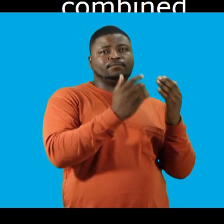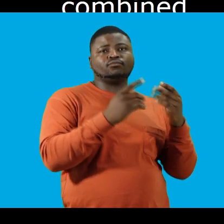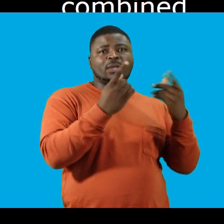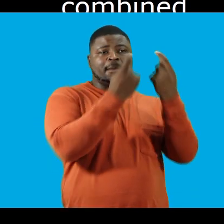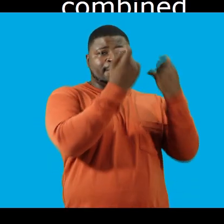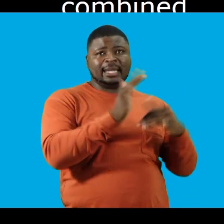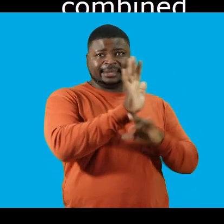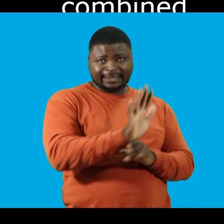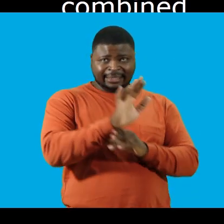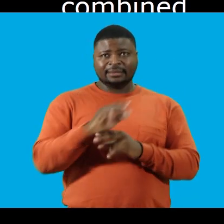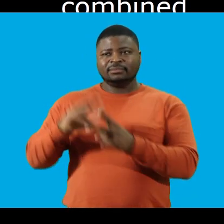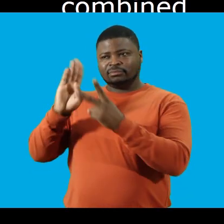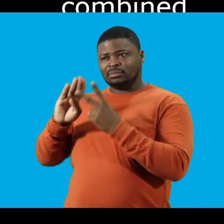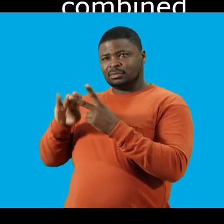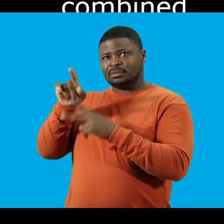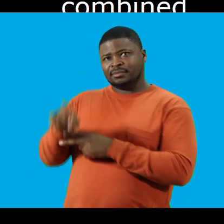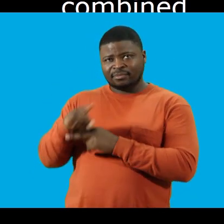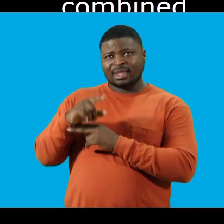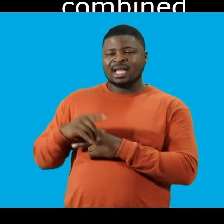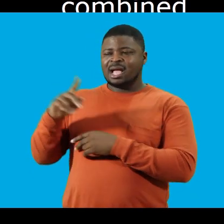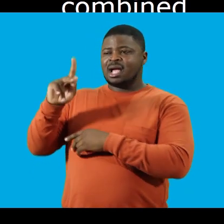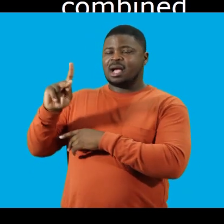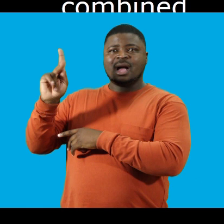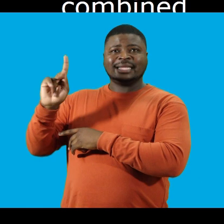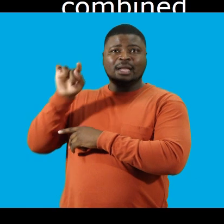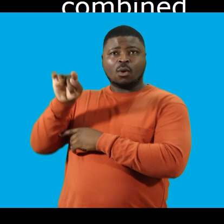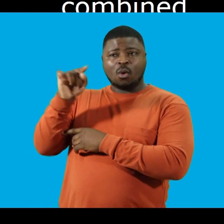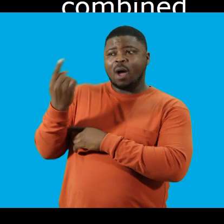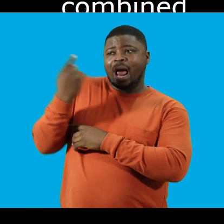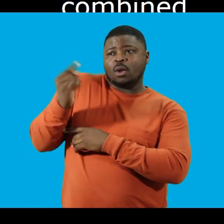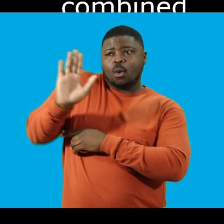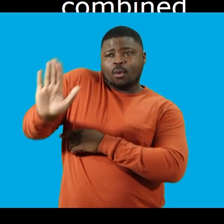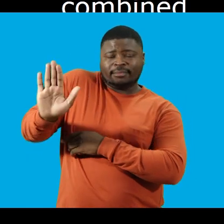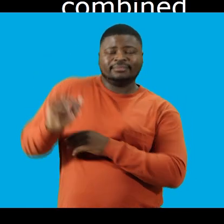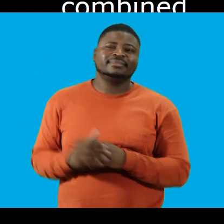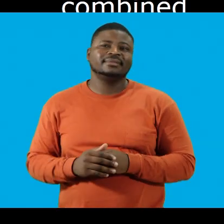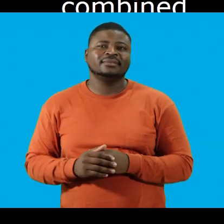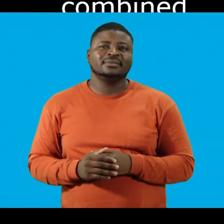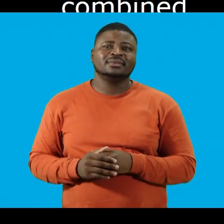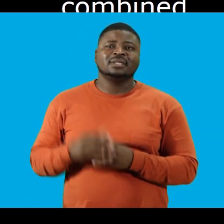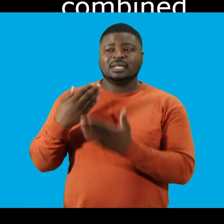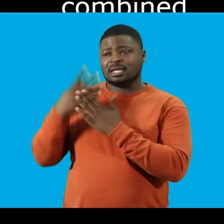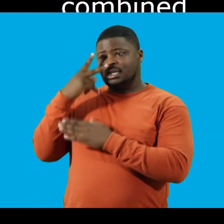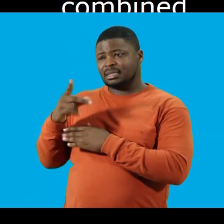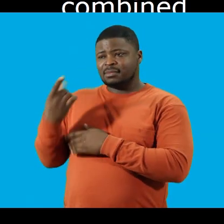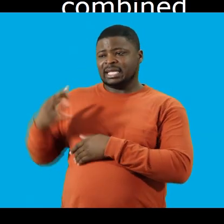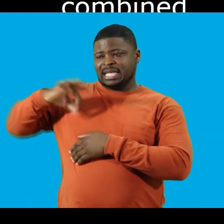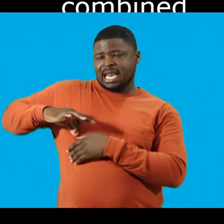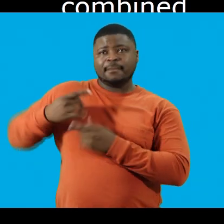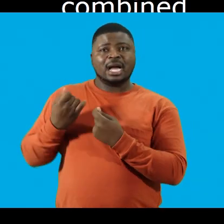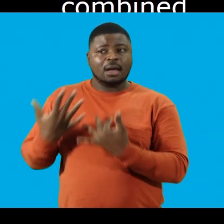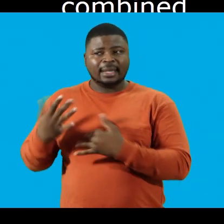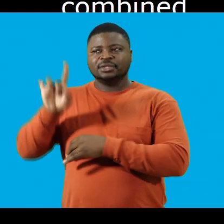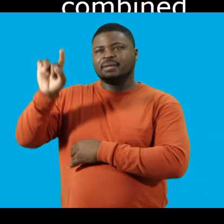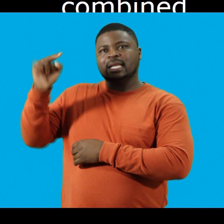this one is only Katlehos. And then you can see that Katleho has got an income of